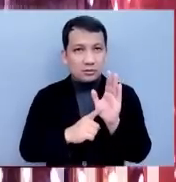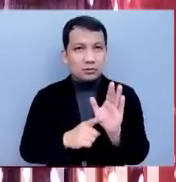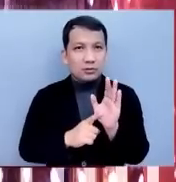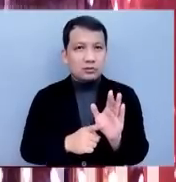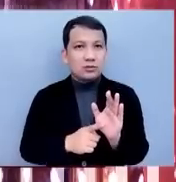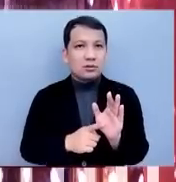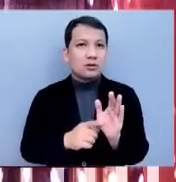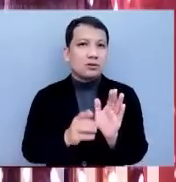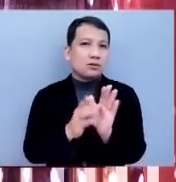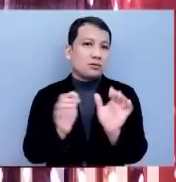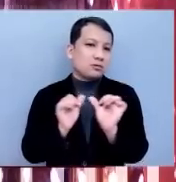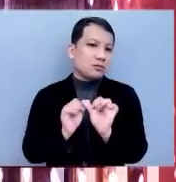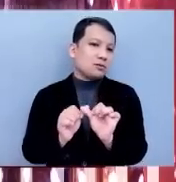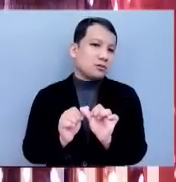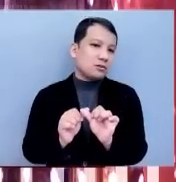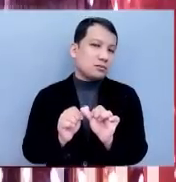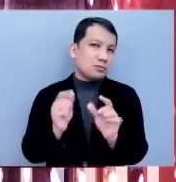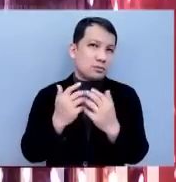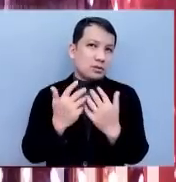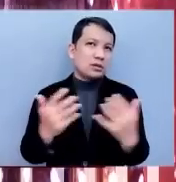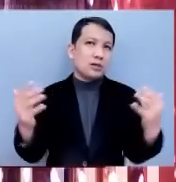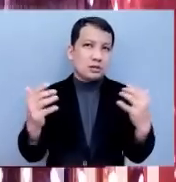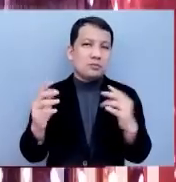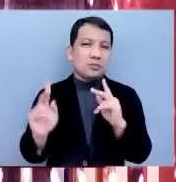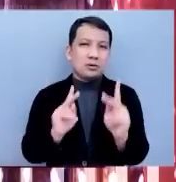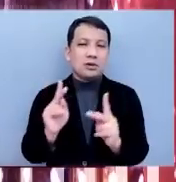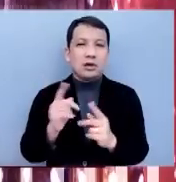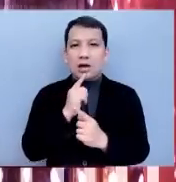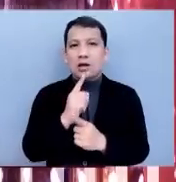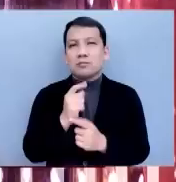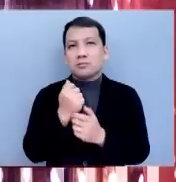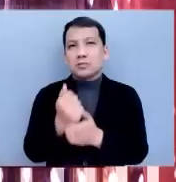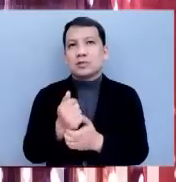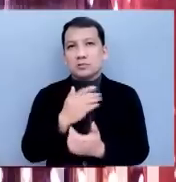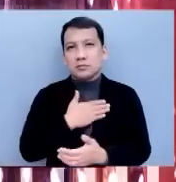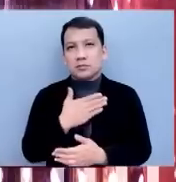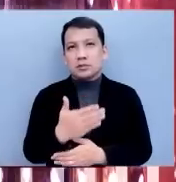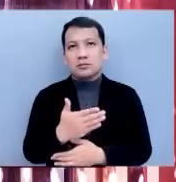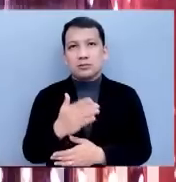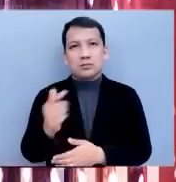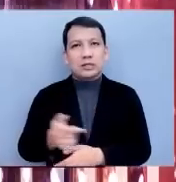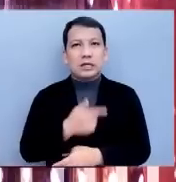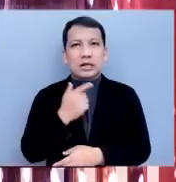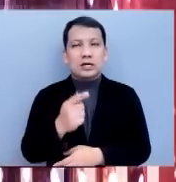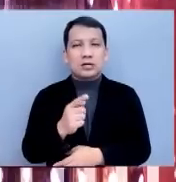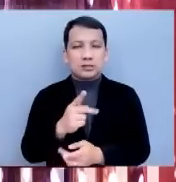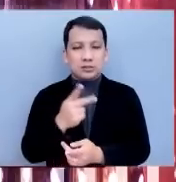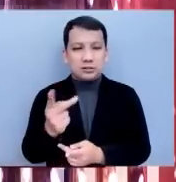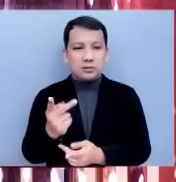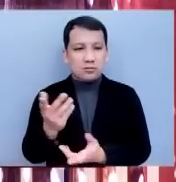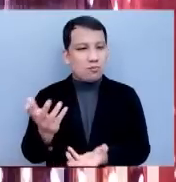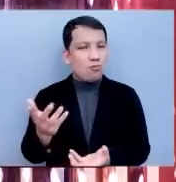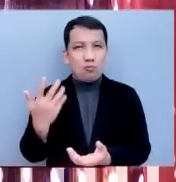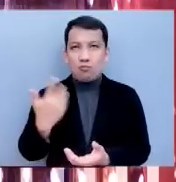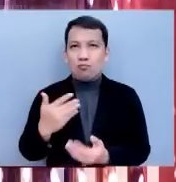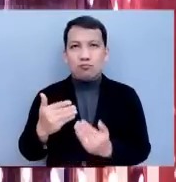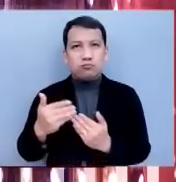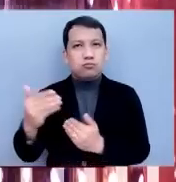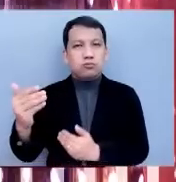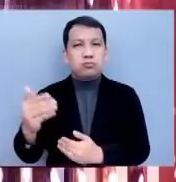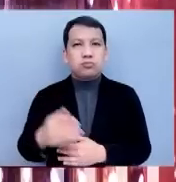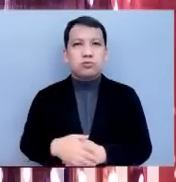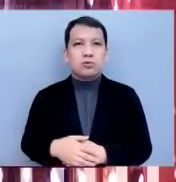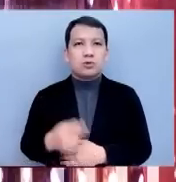franchise, and with the audience who has been so committed for so long. It is profoundly moving